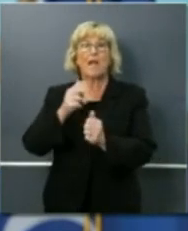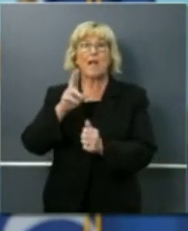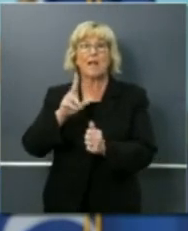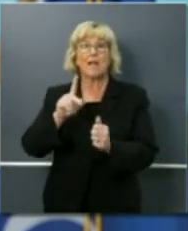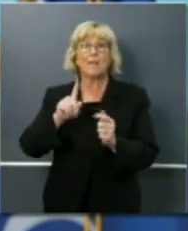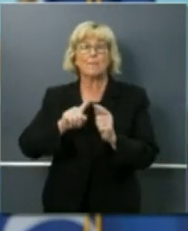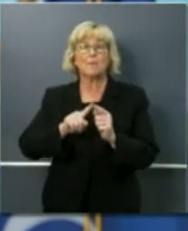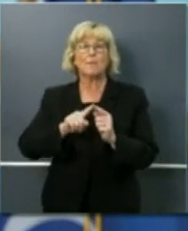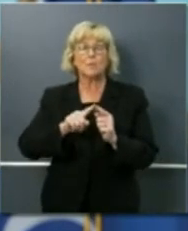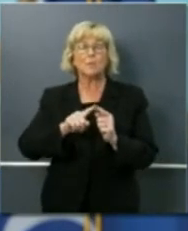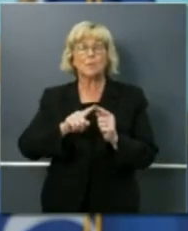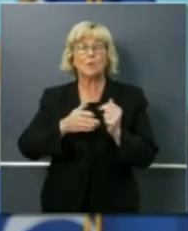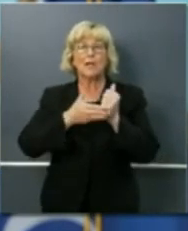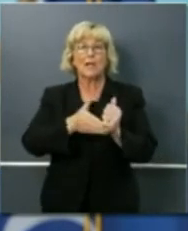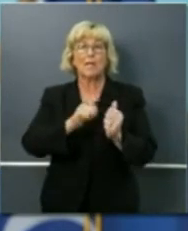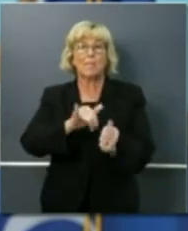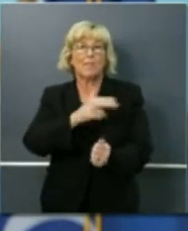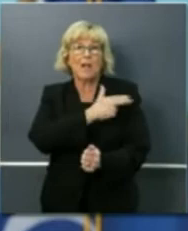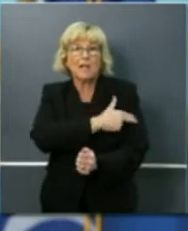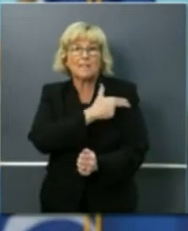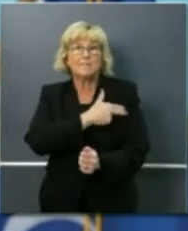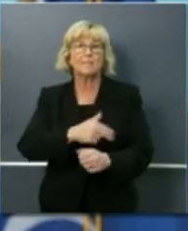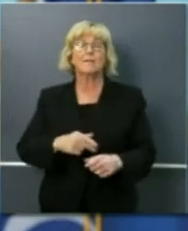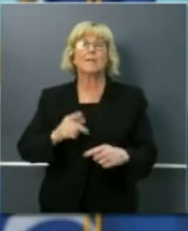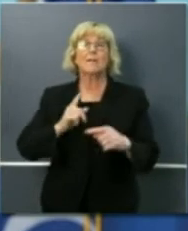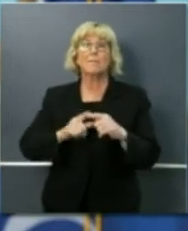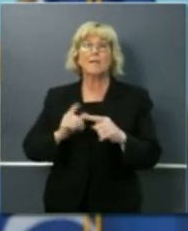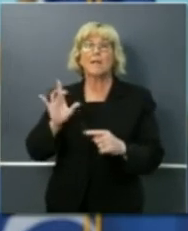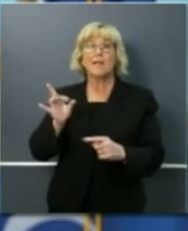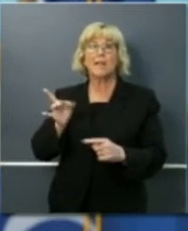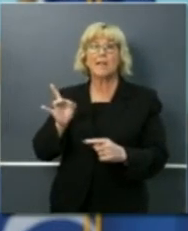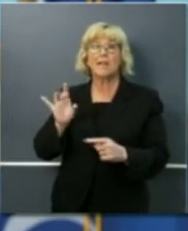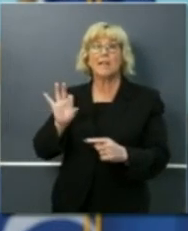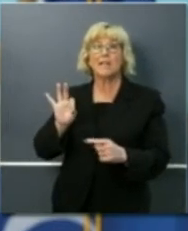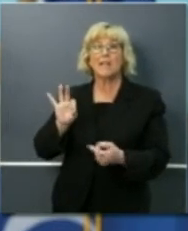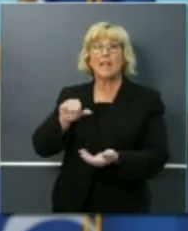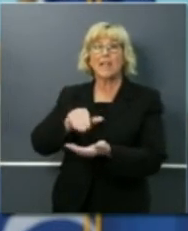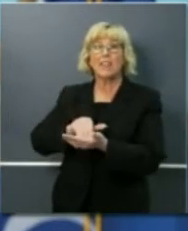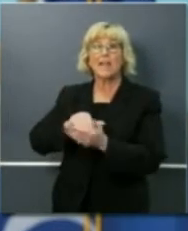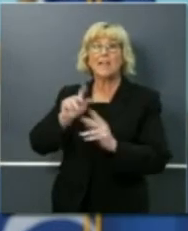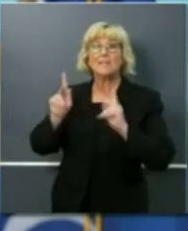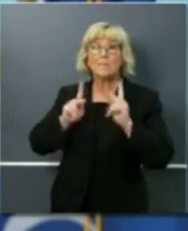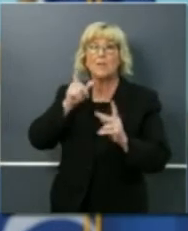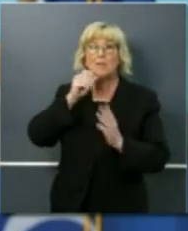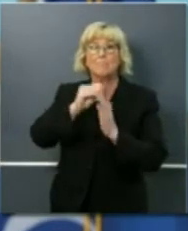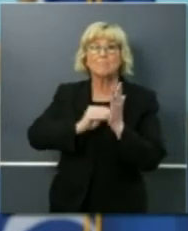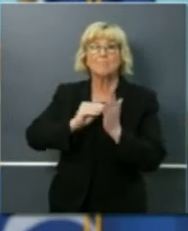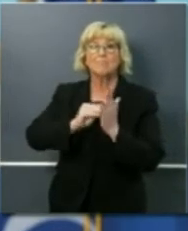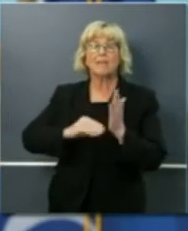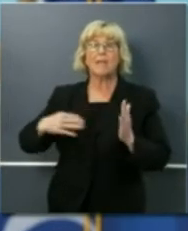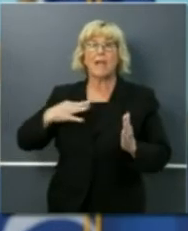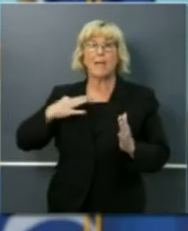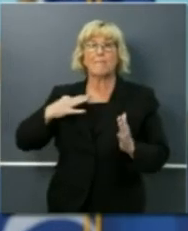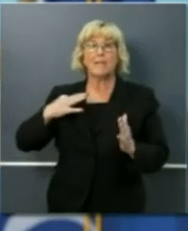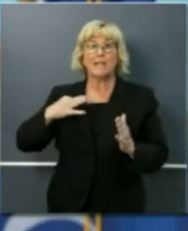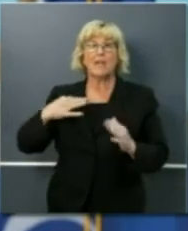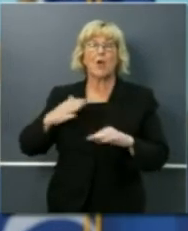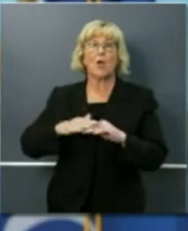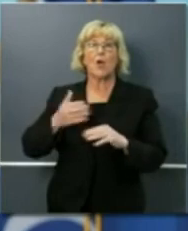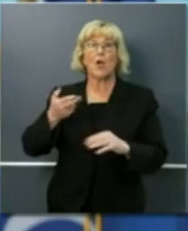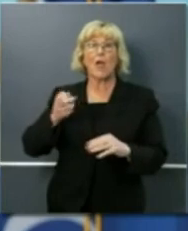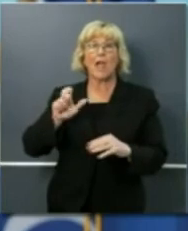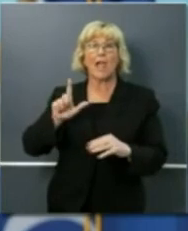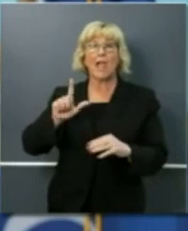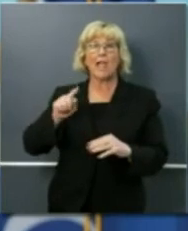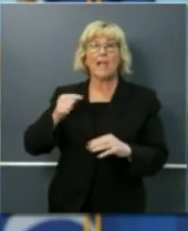to begin to process the 89,000+ people that have filled out the application on our HealthCore website, and to begin